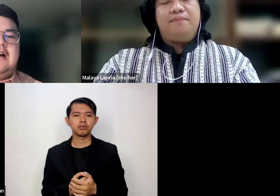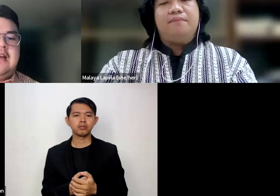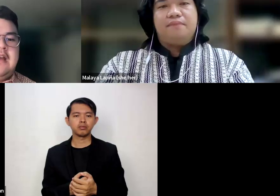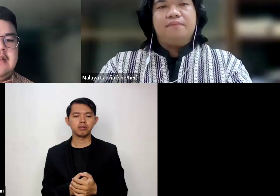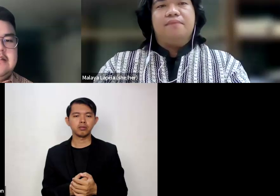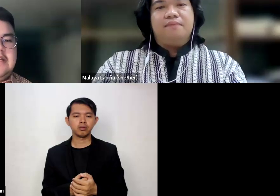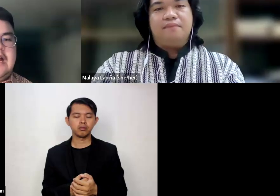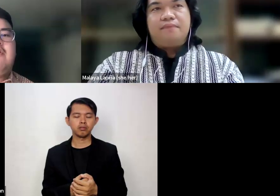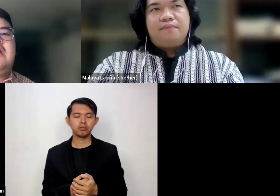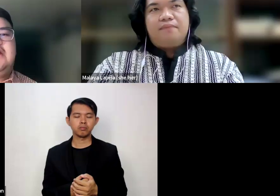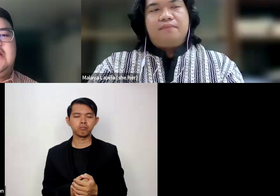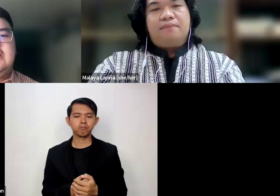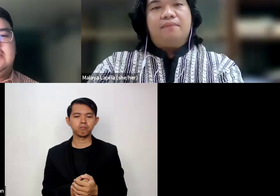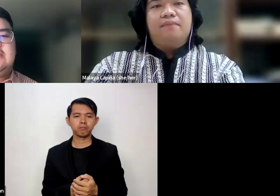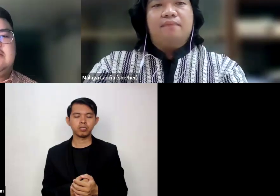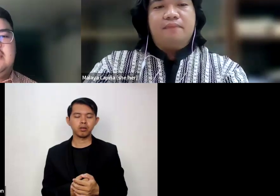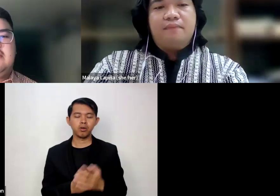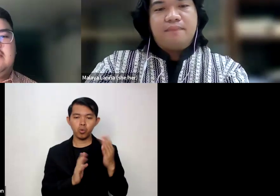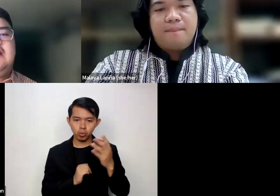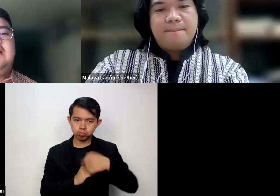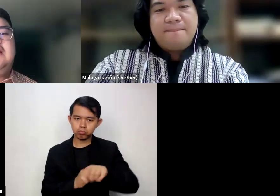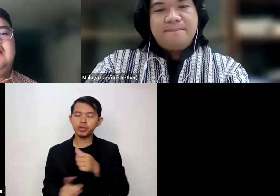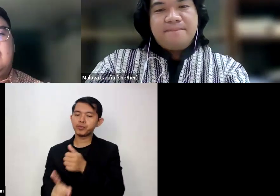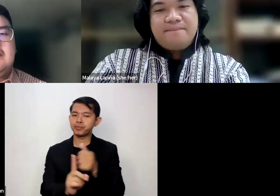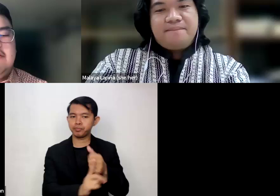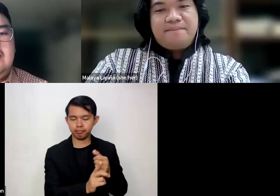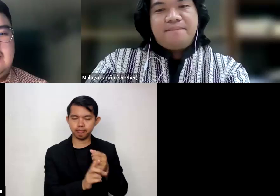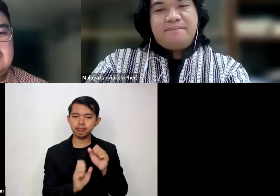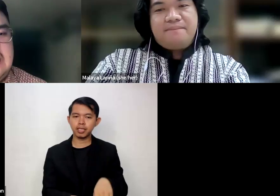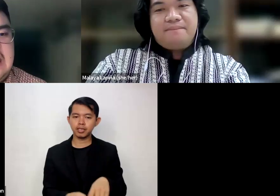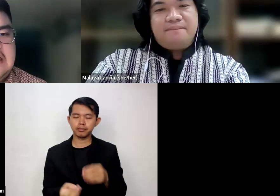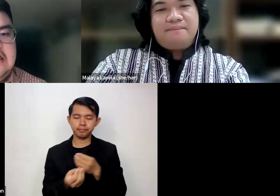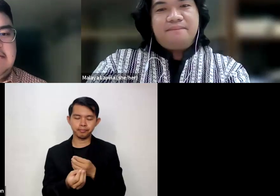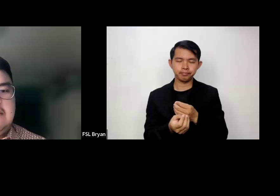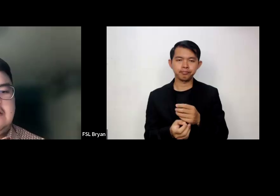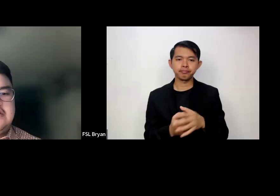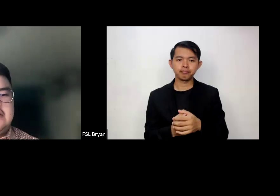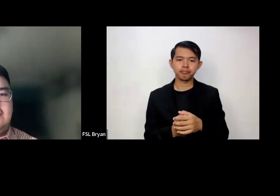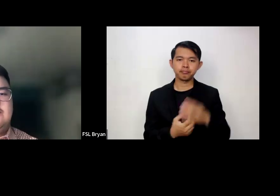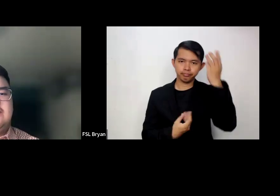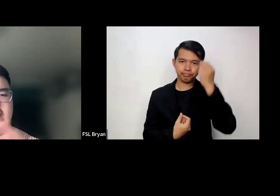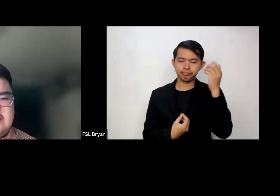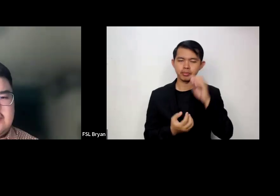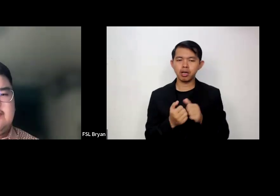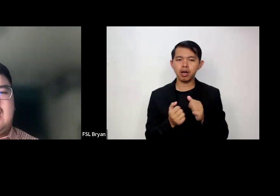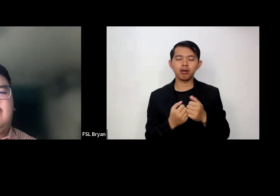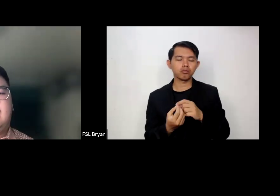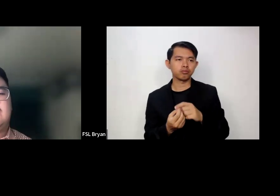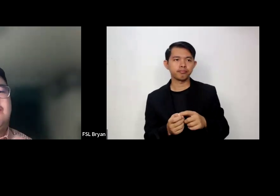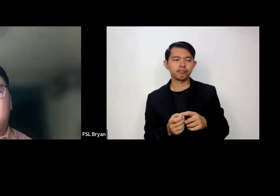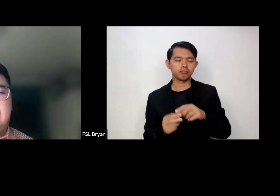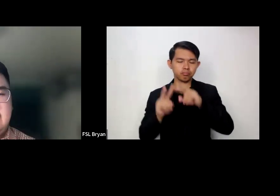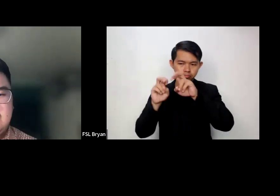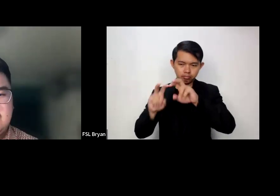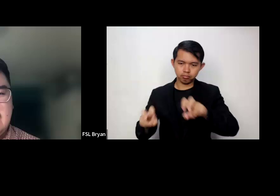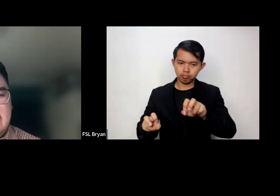diba? And see how can we rethink the way we're doing things in the academe, not just in terms of the research, but how